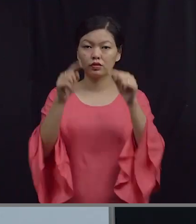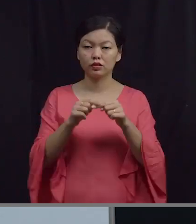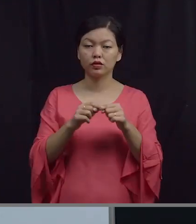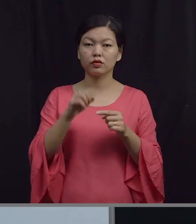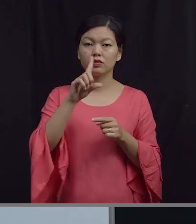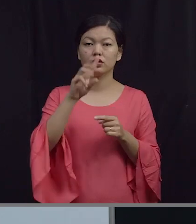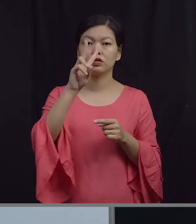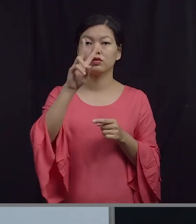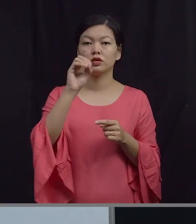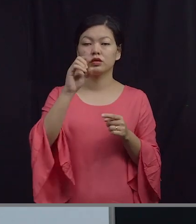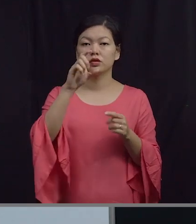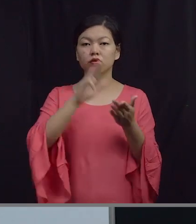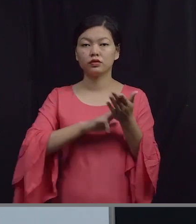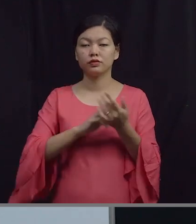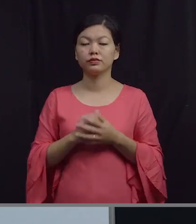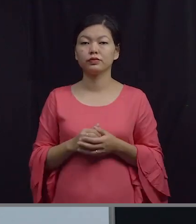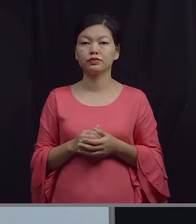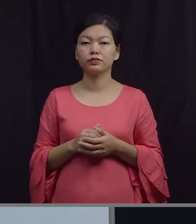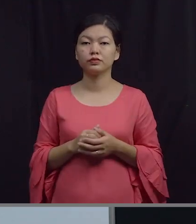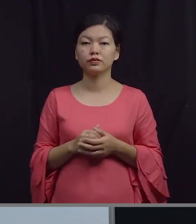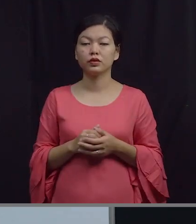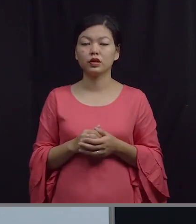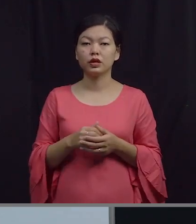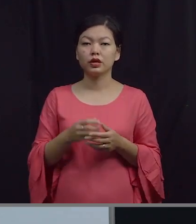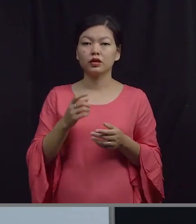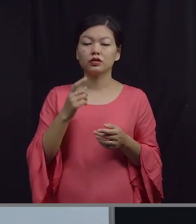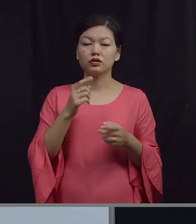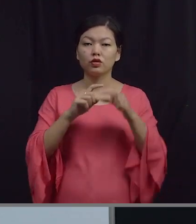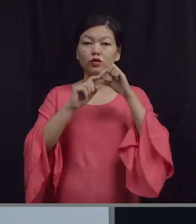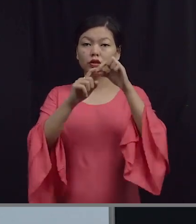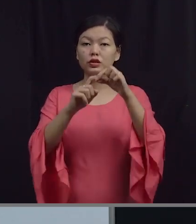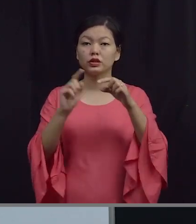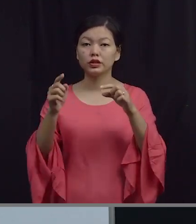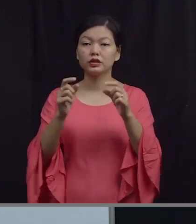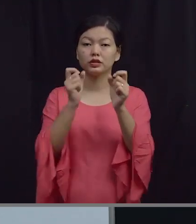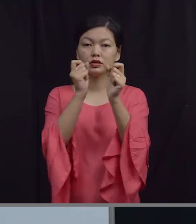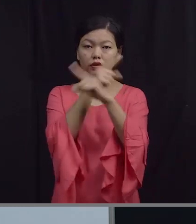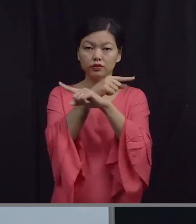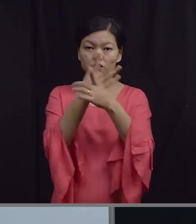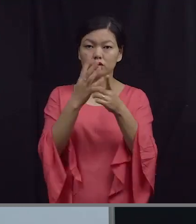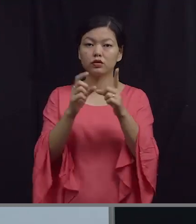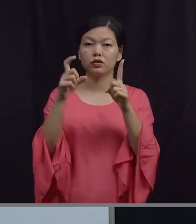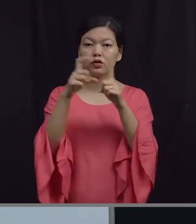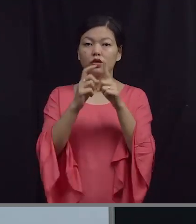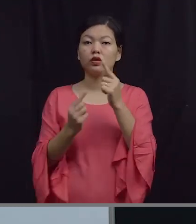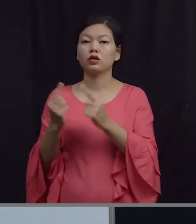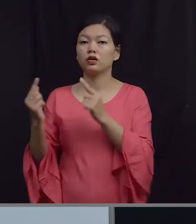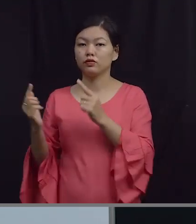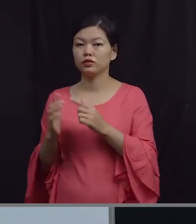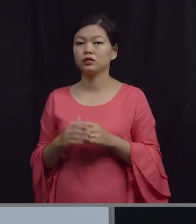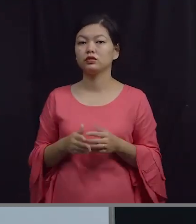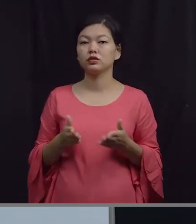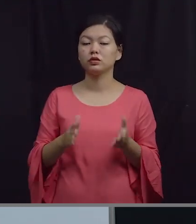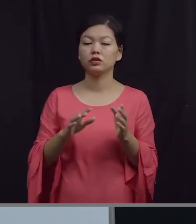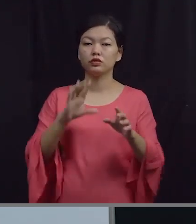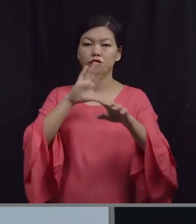20 centimeter? Is the system is a converging or diverging lens? Okay. So what we have given, let's write what we have given first.